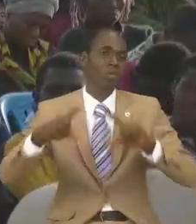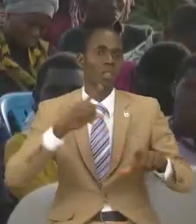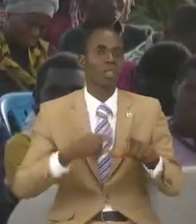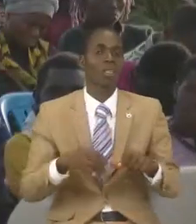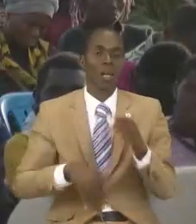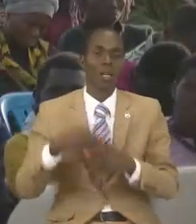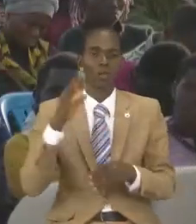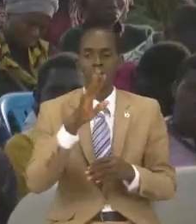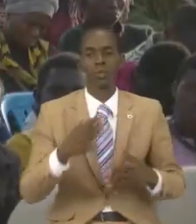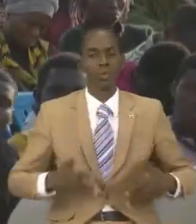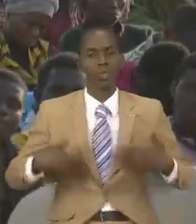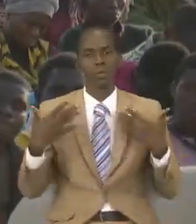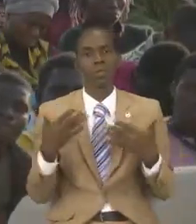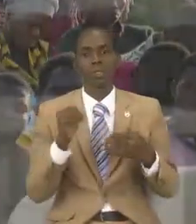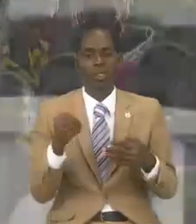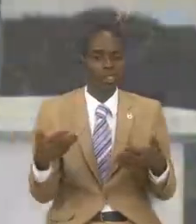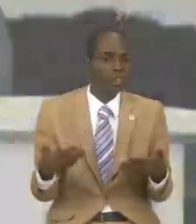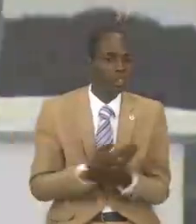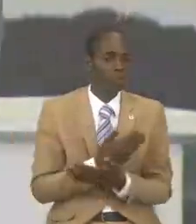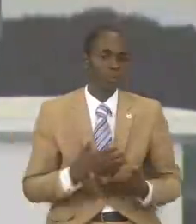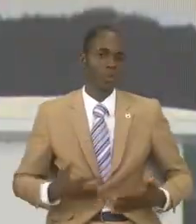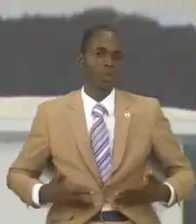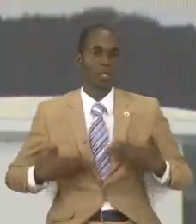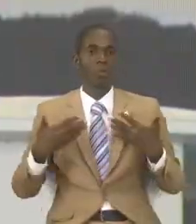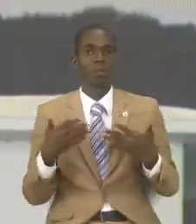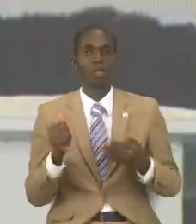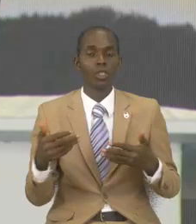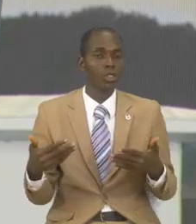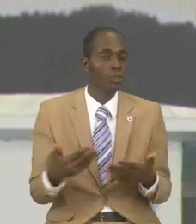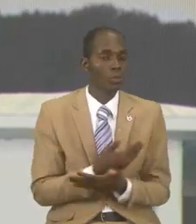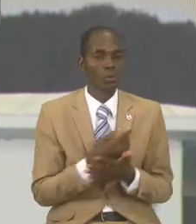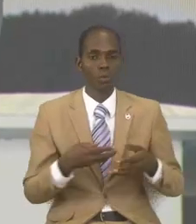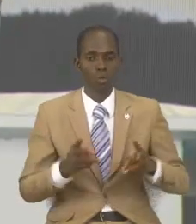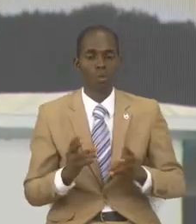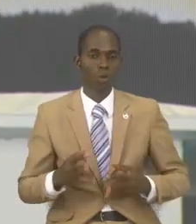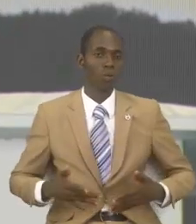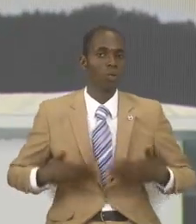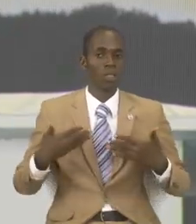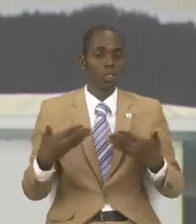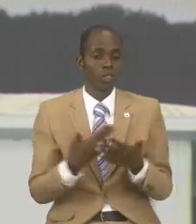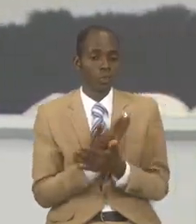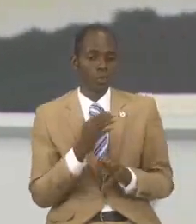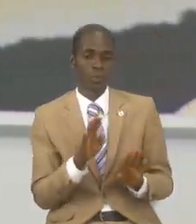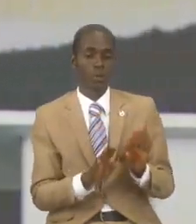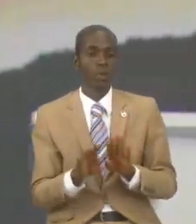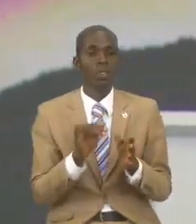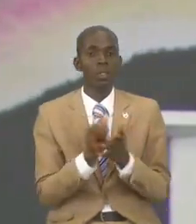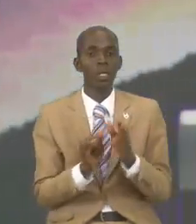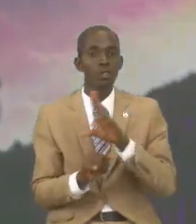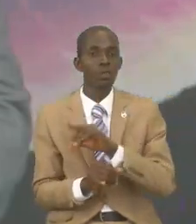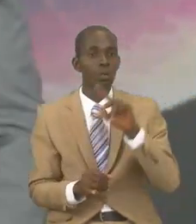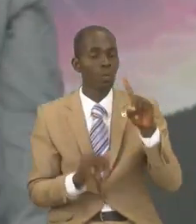life, a new disposition, a new behavior that nobody will be in